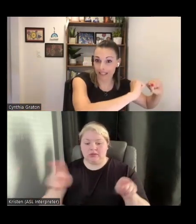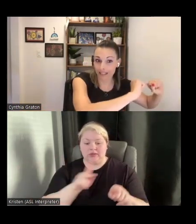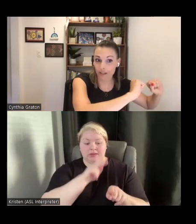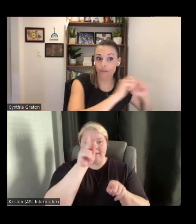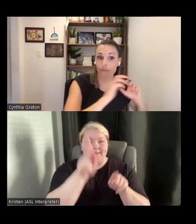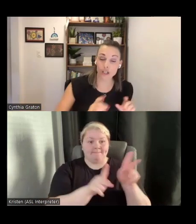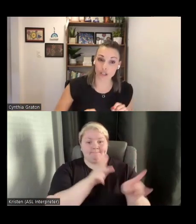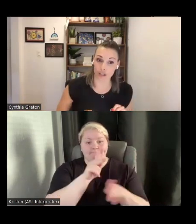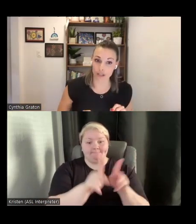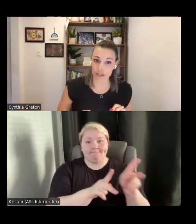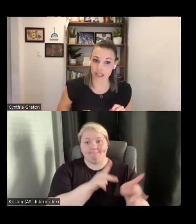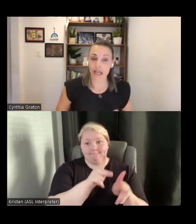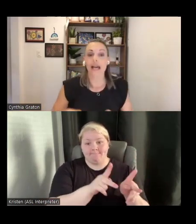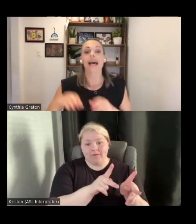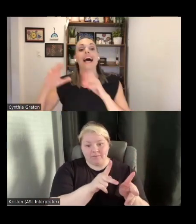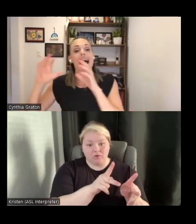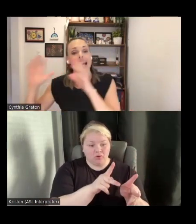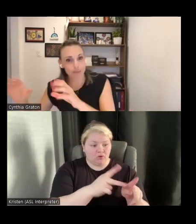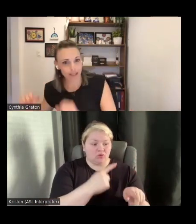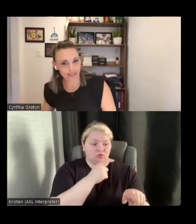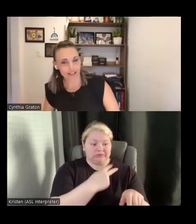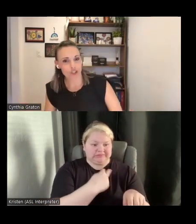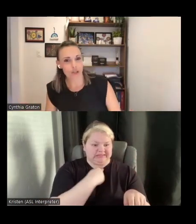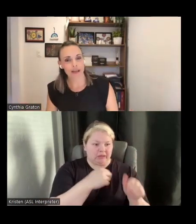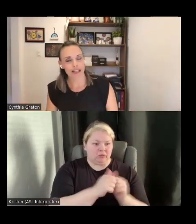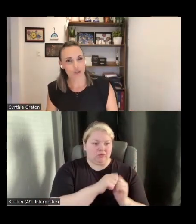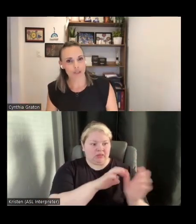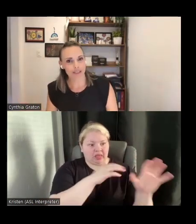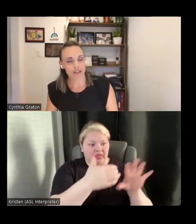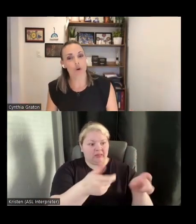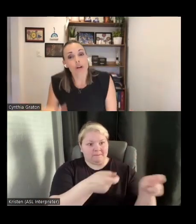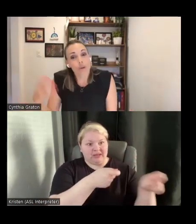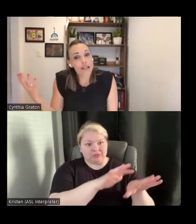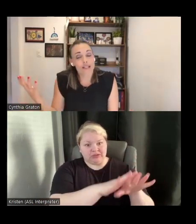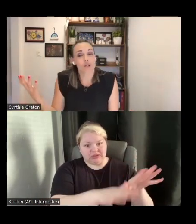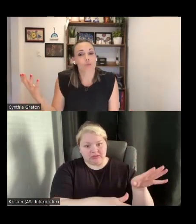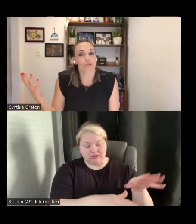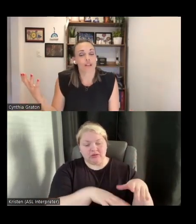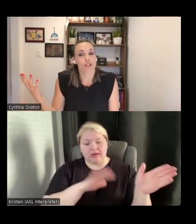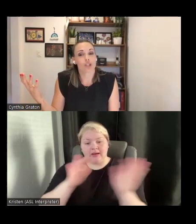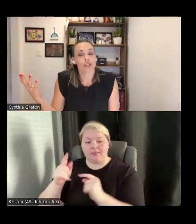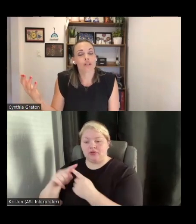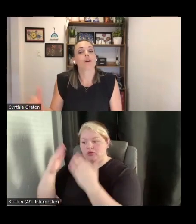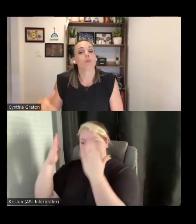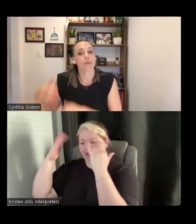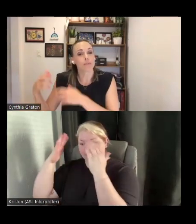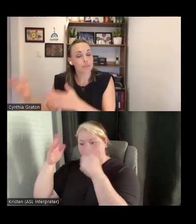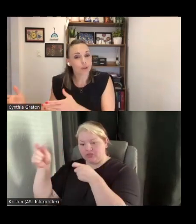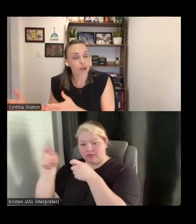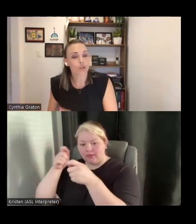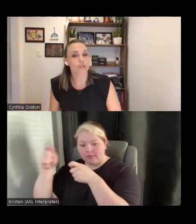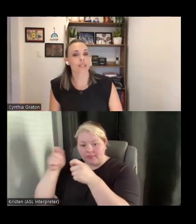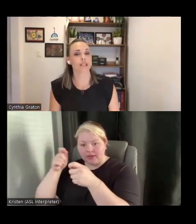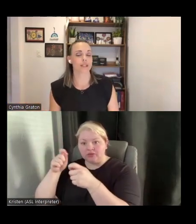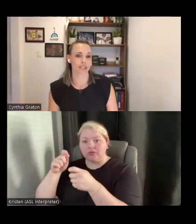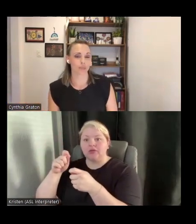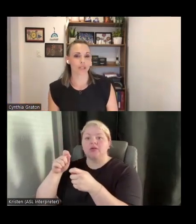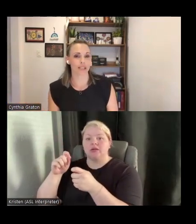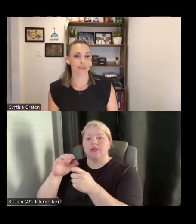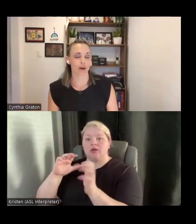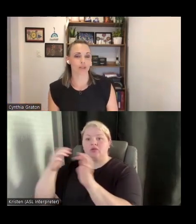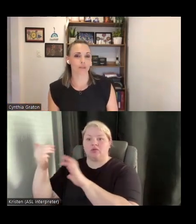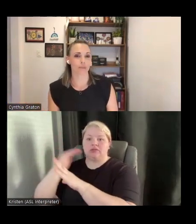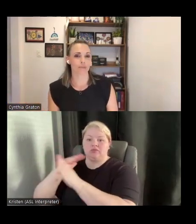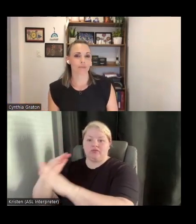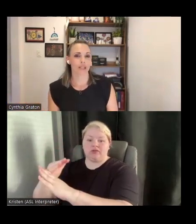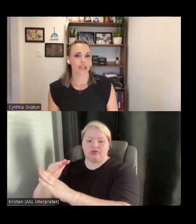trapped in, versus expectation management or crisis prevention when people are using the